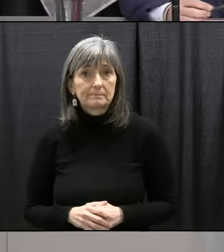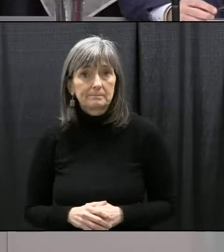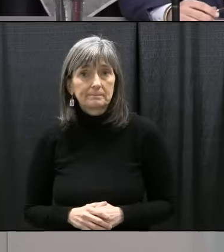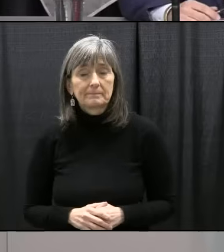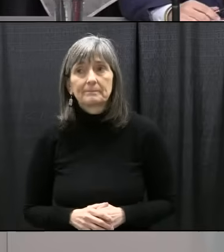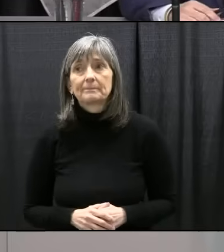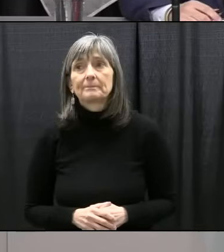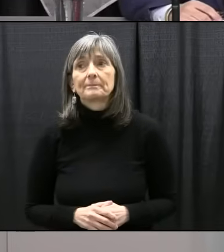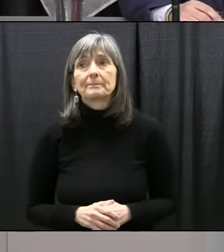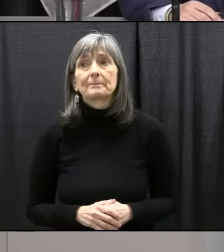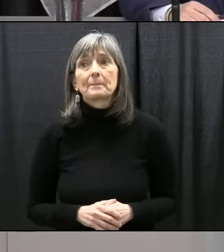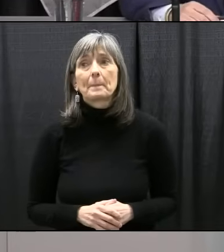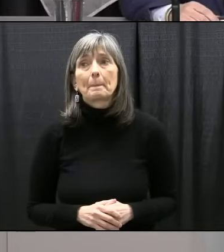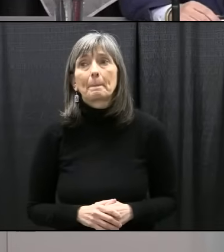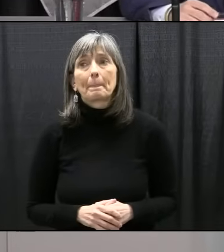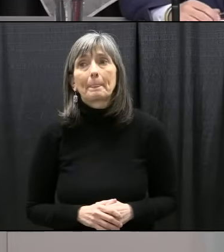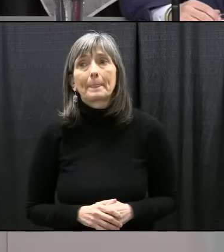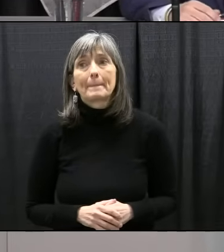Thank you.